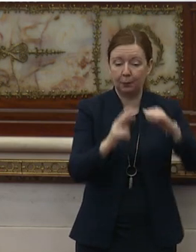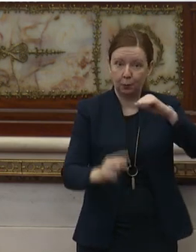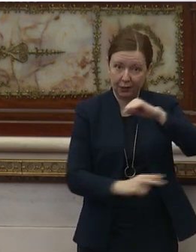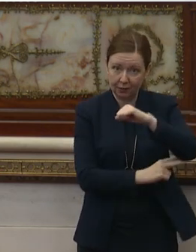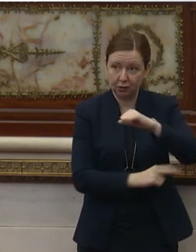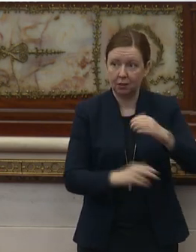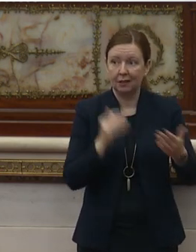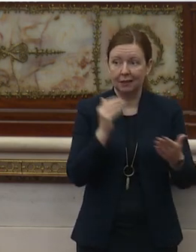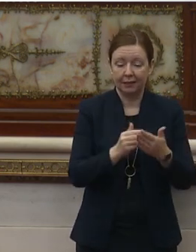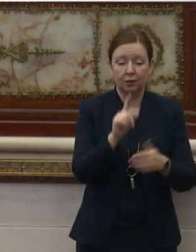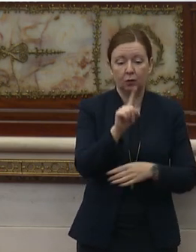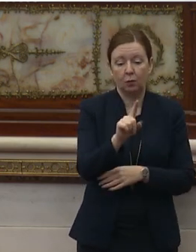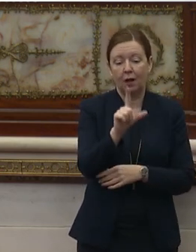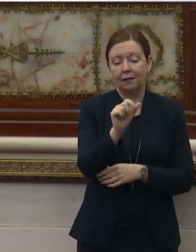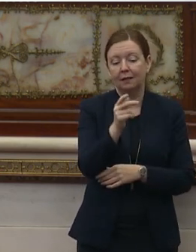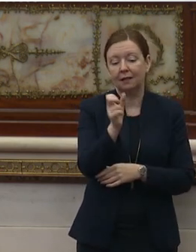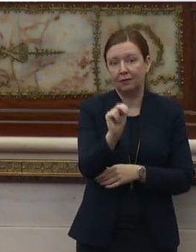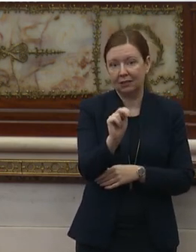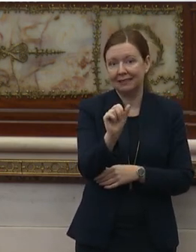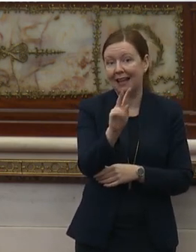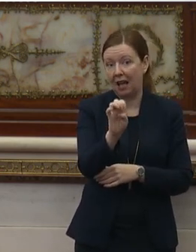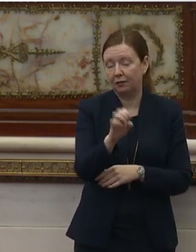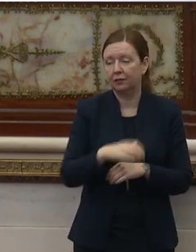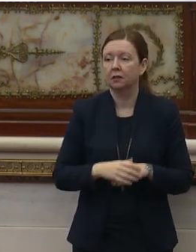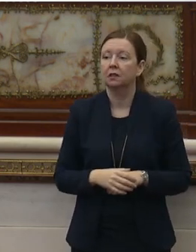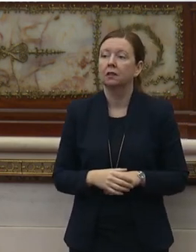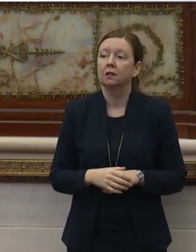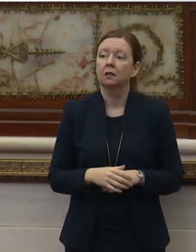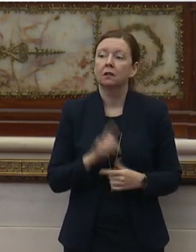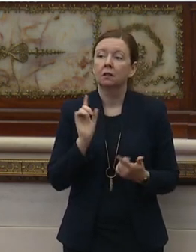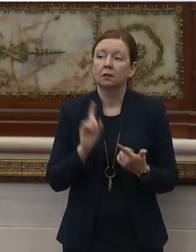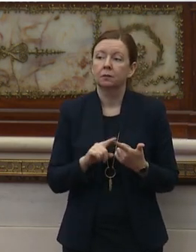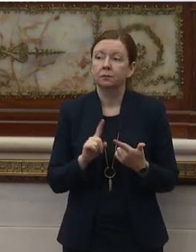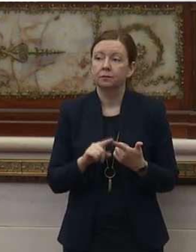of 1 Leverington Avenue,